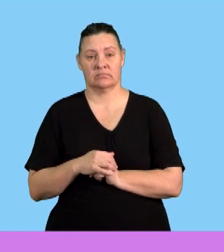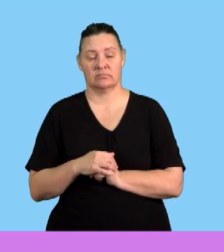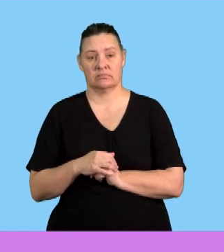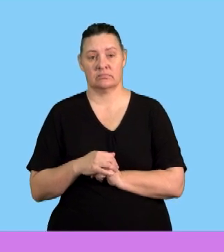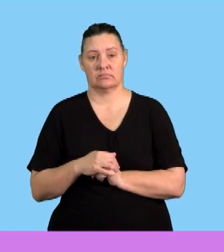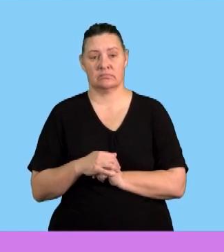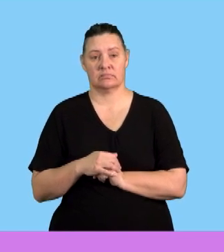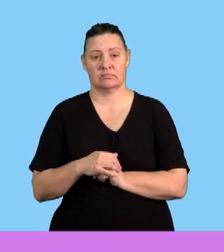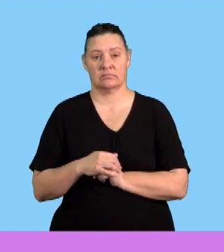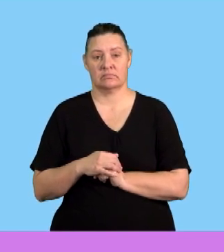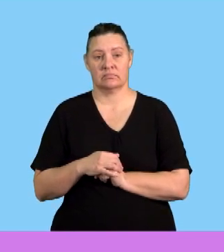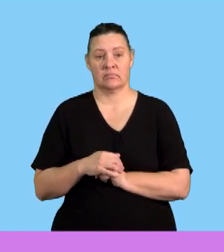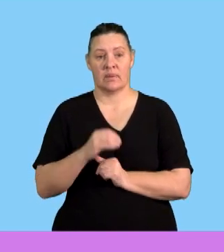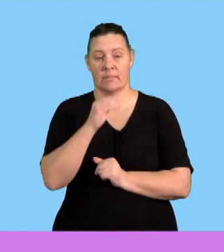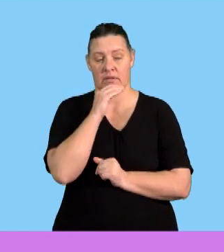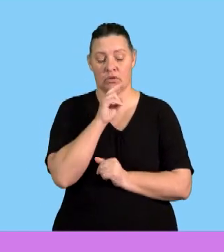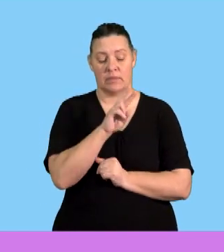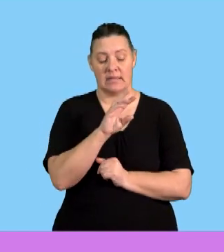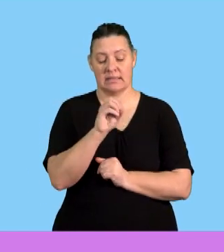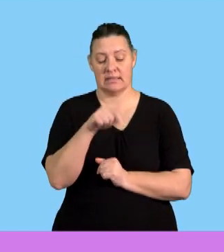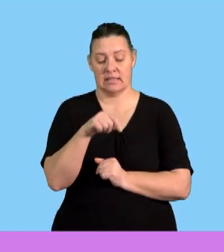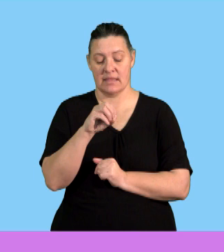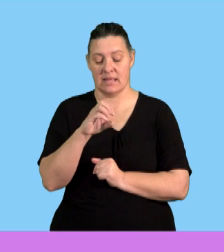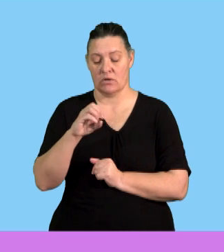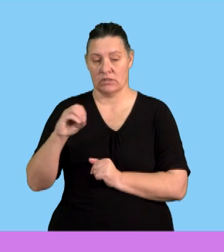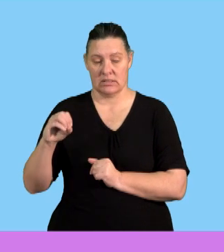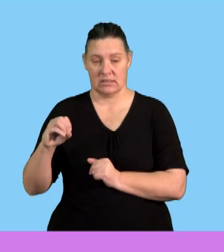and that is going to be 20,000